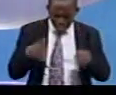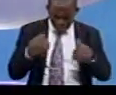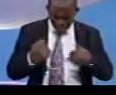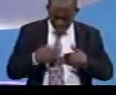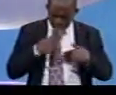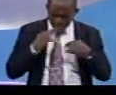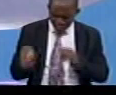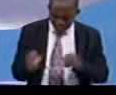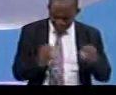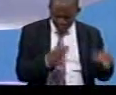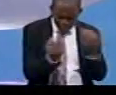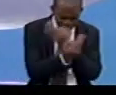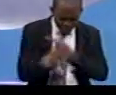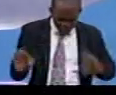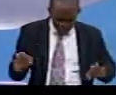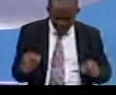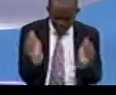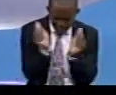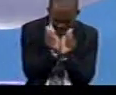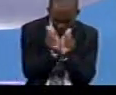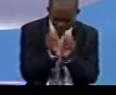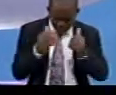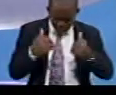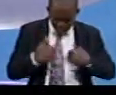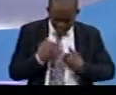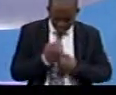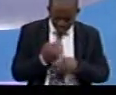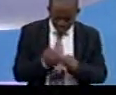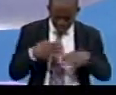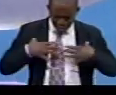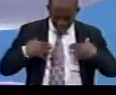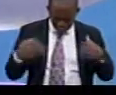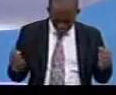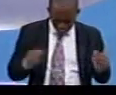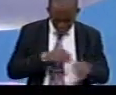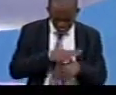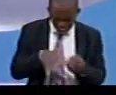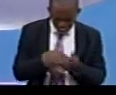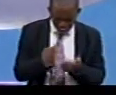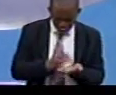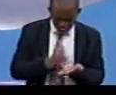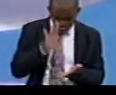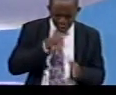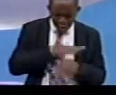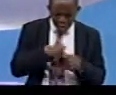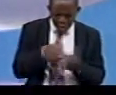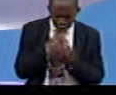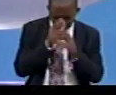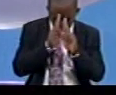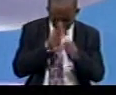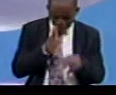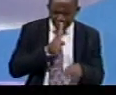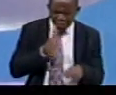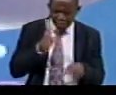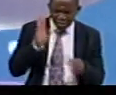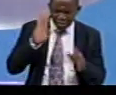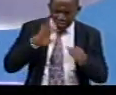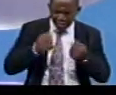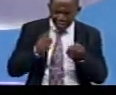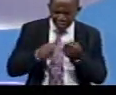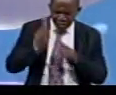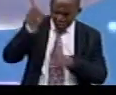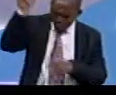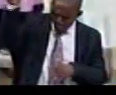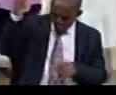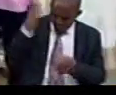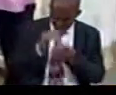The captive has been made whole. All glory and honor and praises be given unto you in